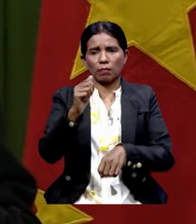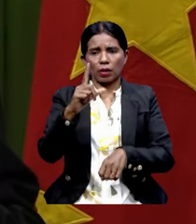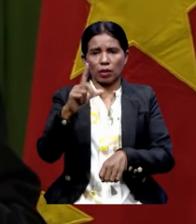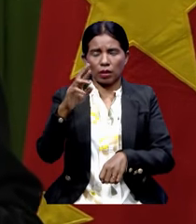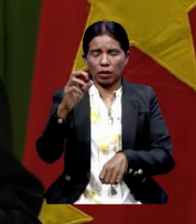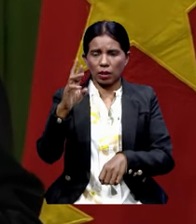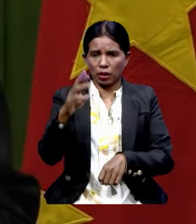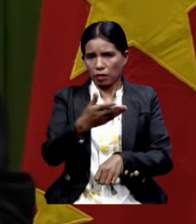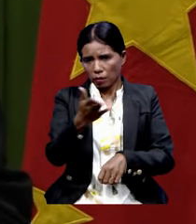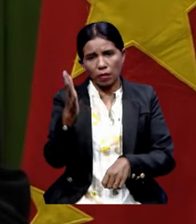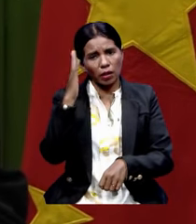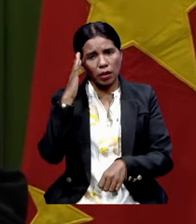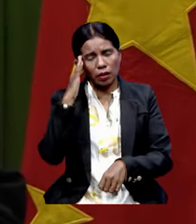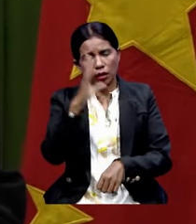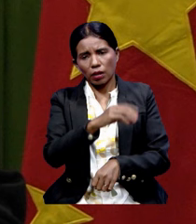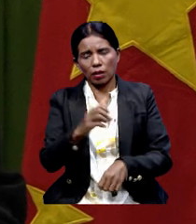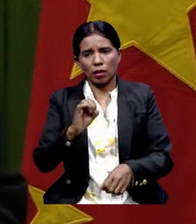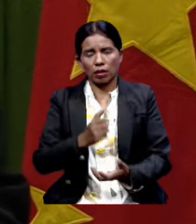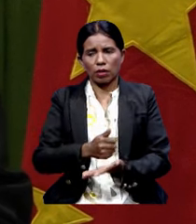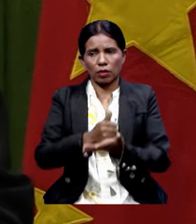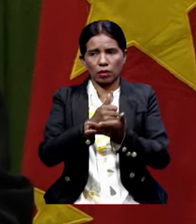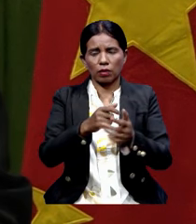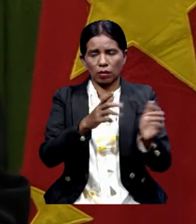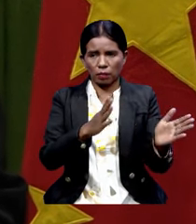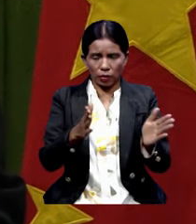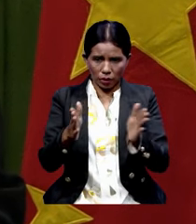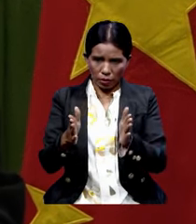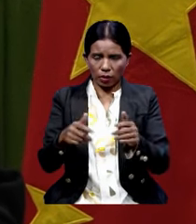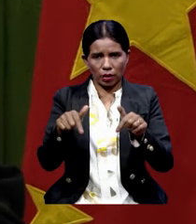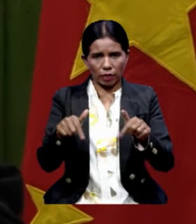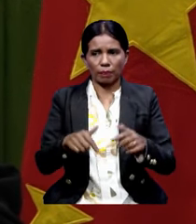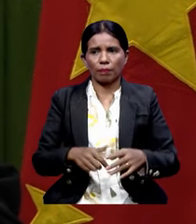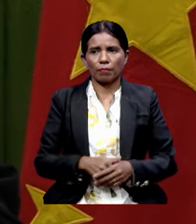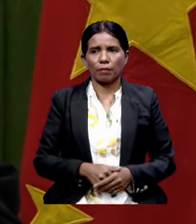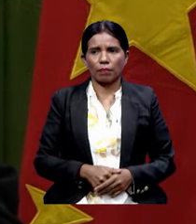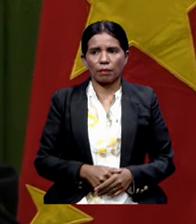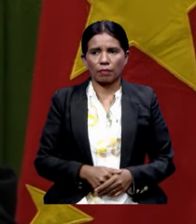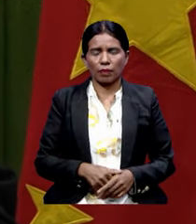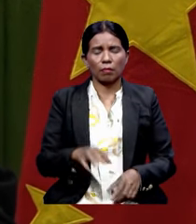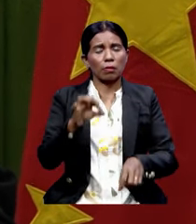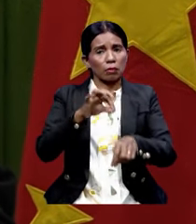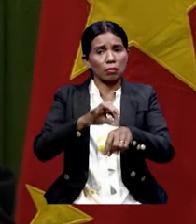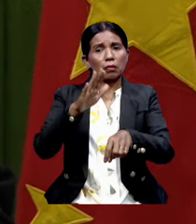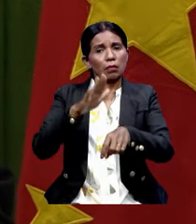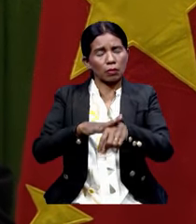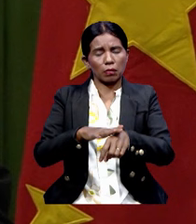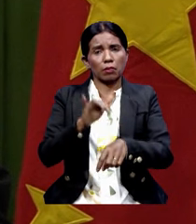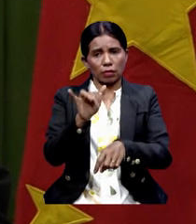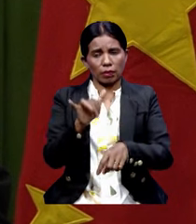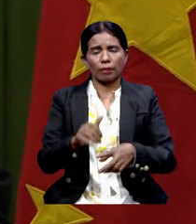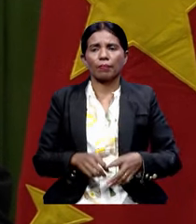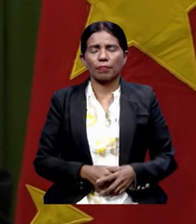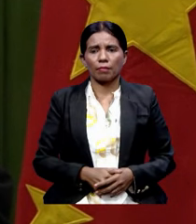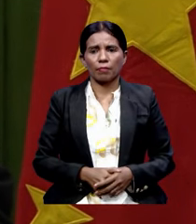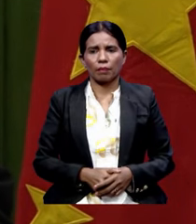already, I helped in this process. Killing mosquitoes, yes. We